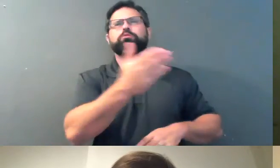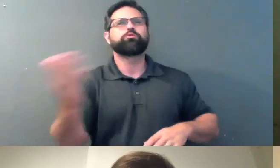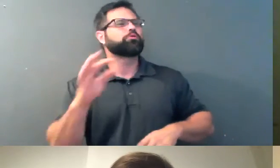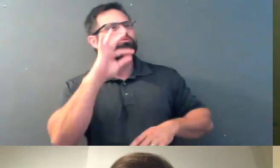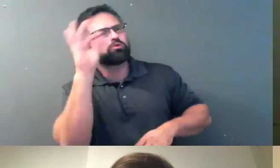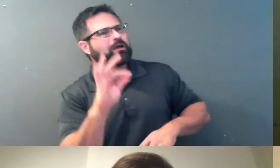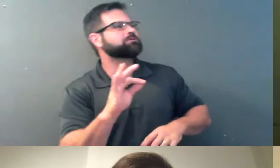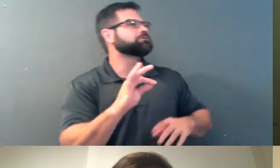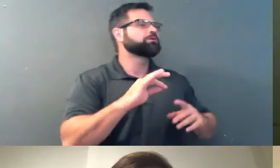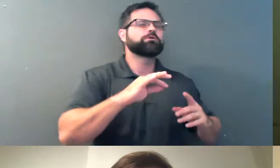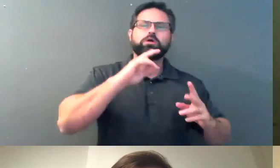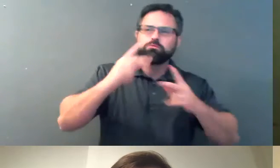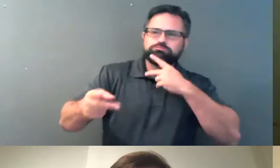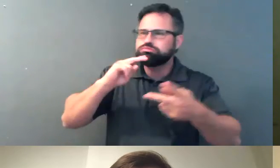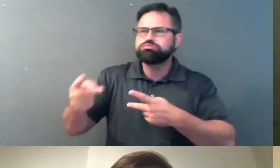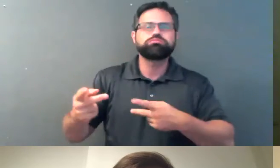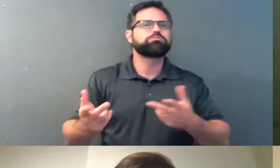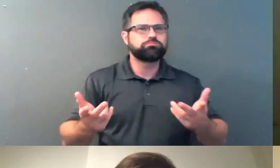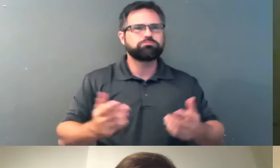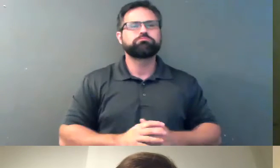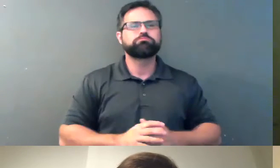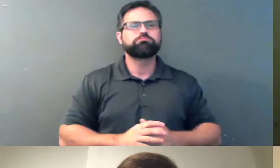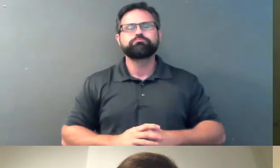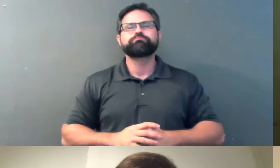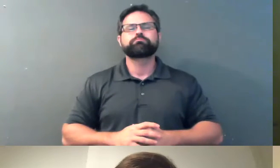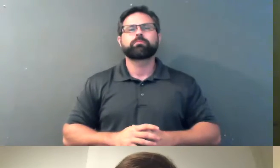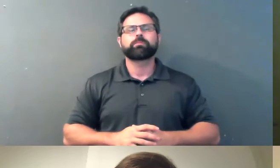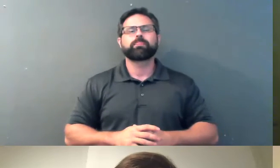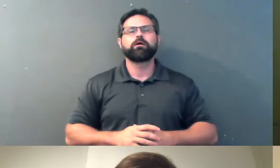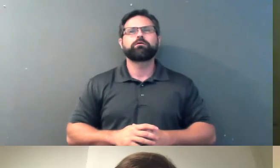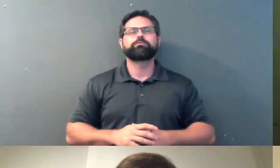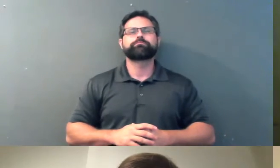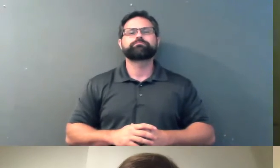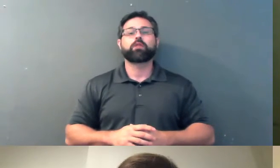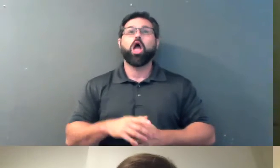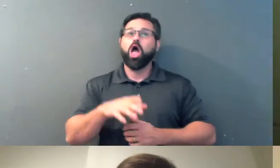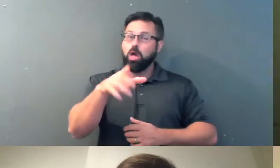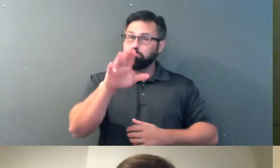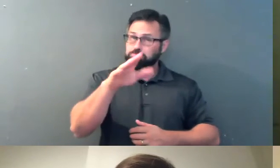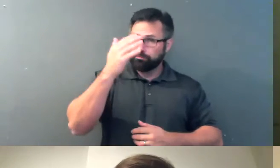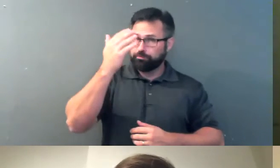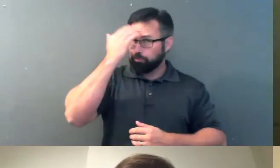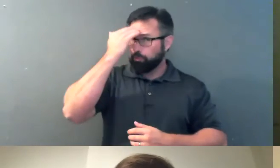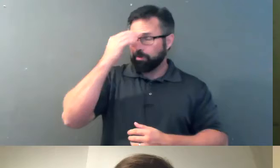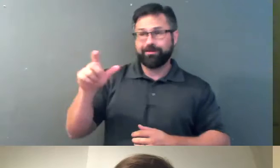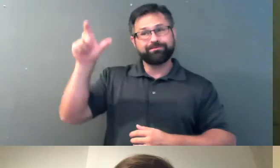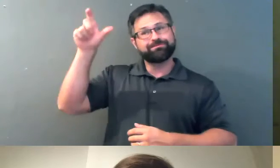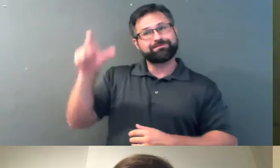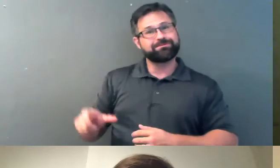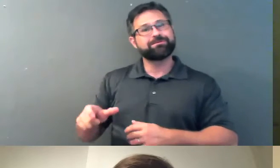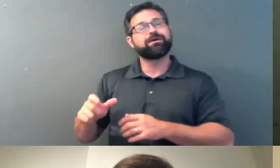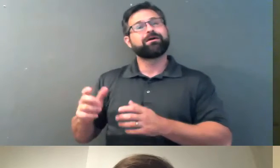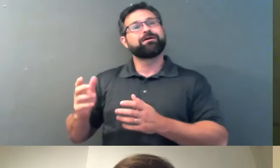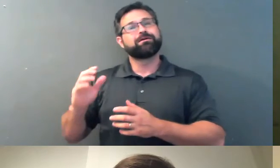and answers session. We will appreciate that the chat box is used mainly for